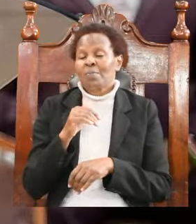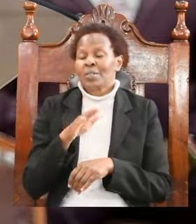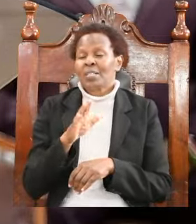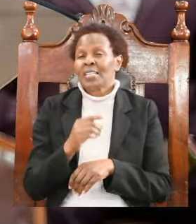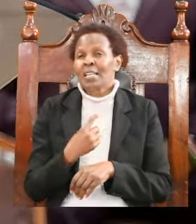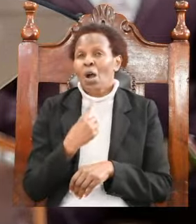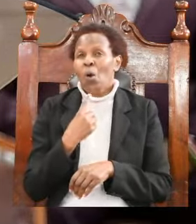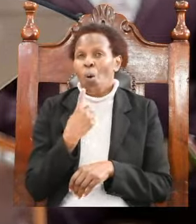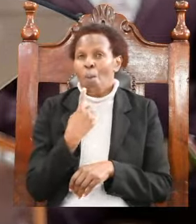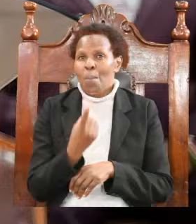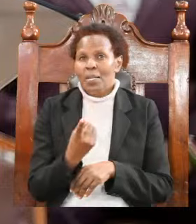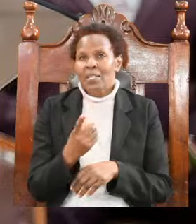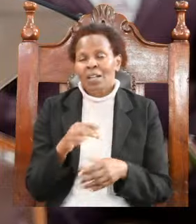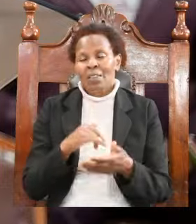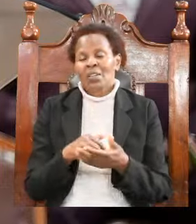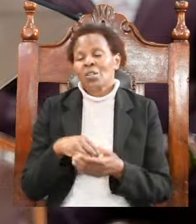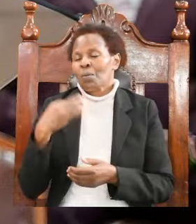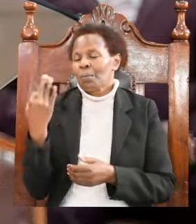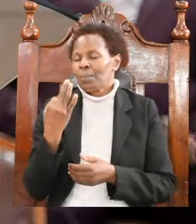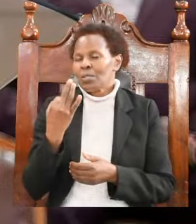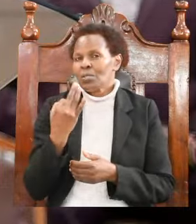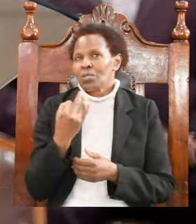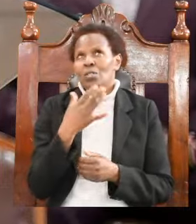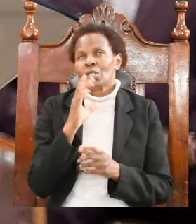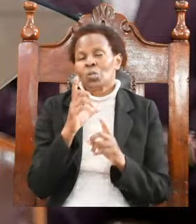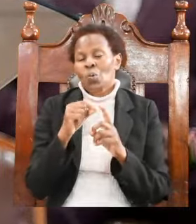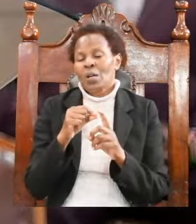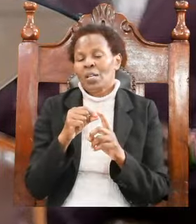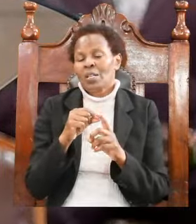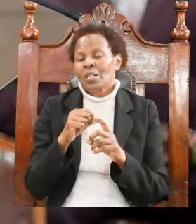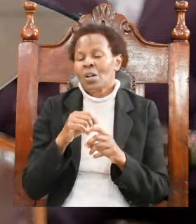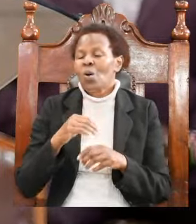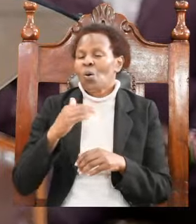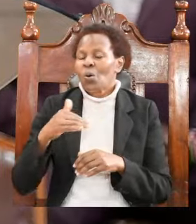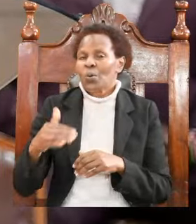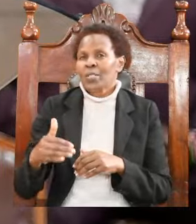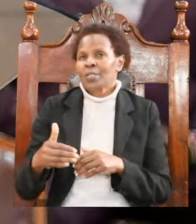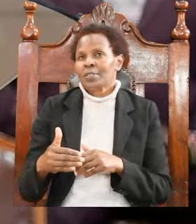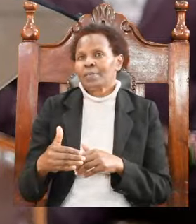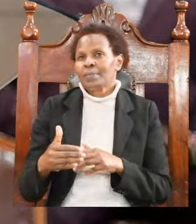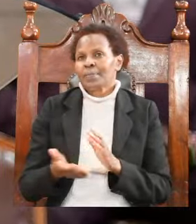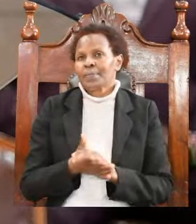command that we preach the word in season and out of season.